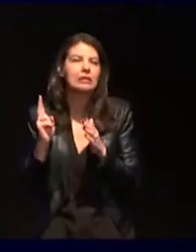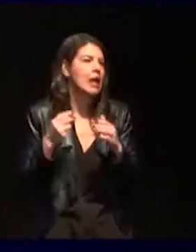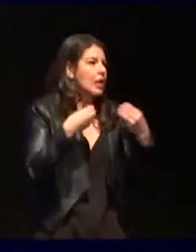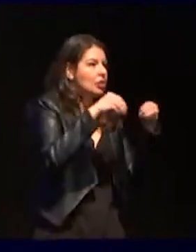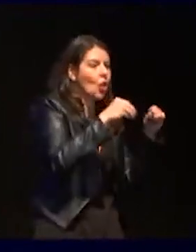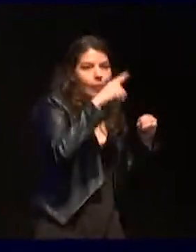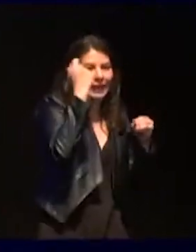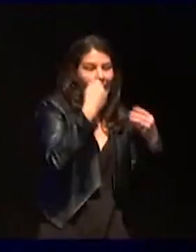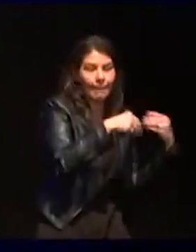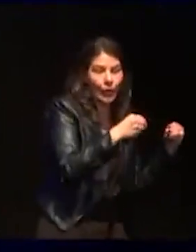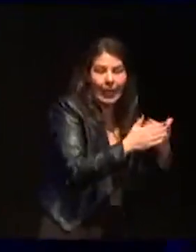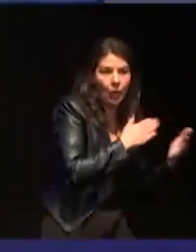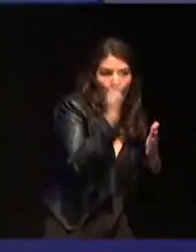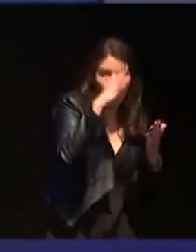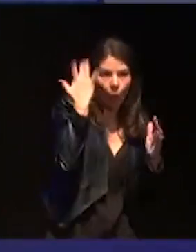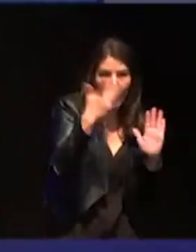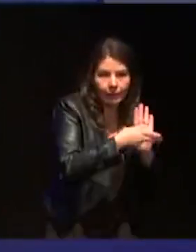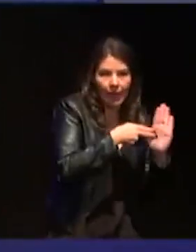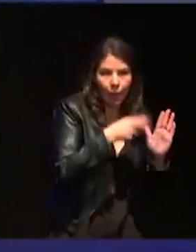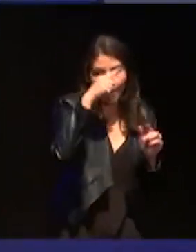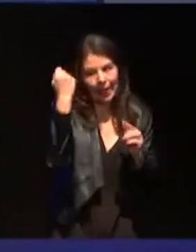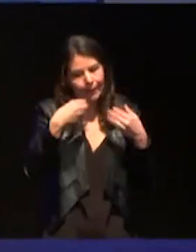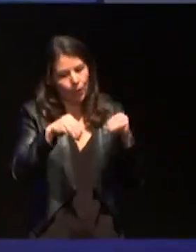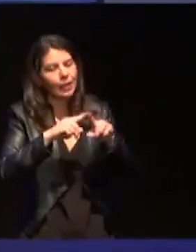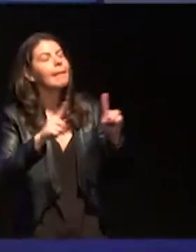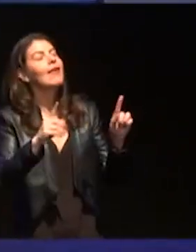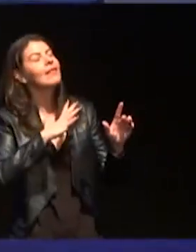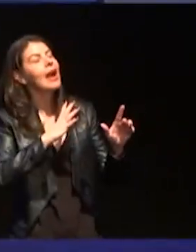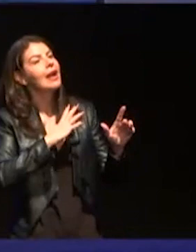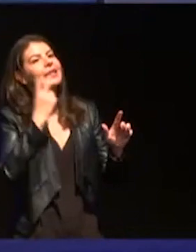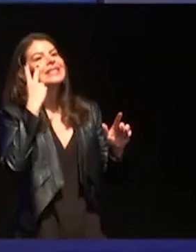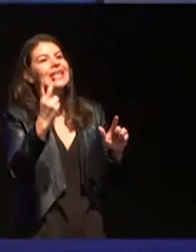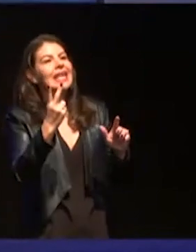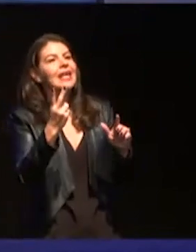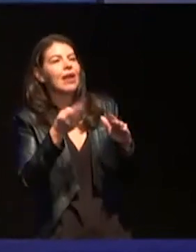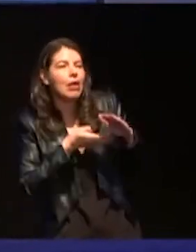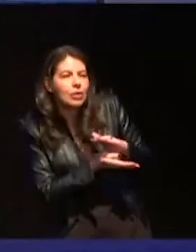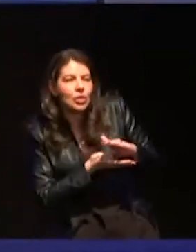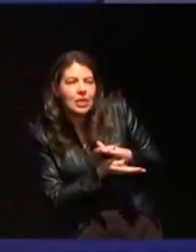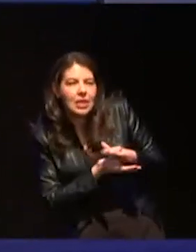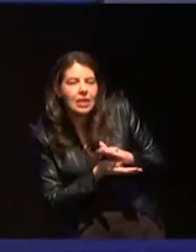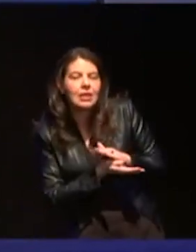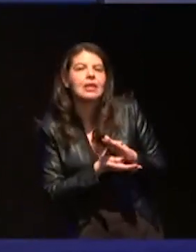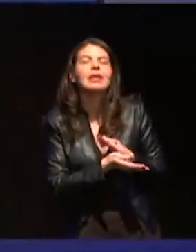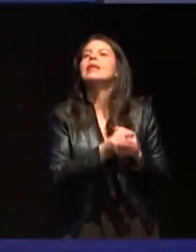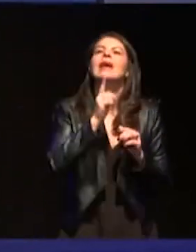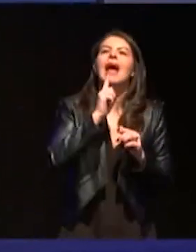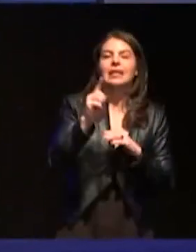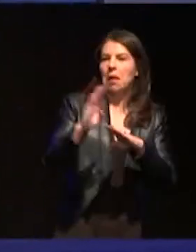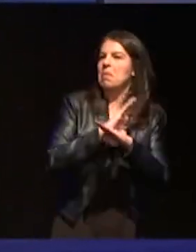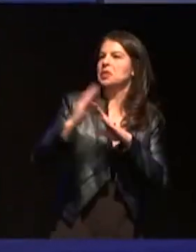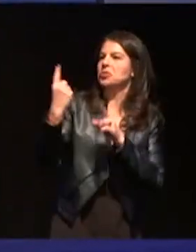don't know why they call it black. But anyway, sold on the underbelly of the market, as business